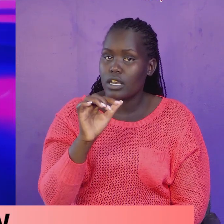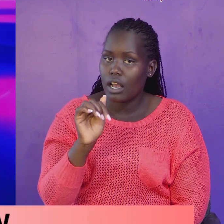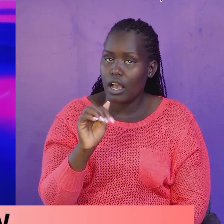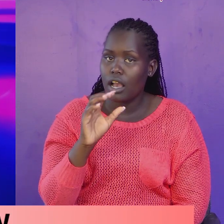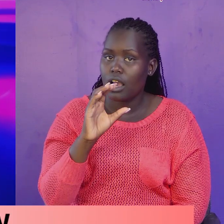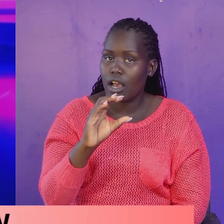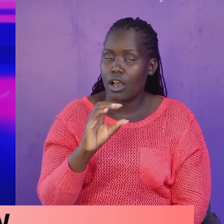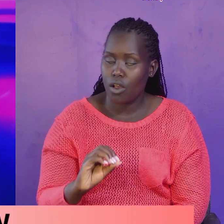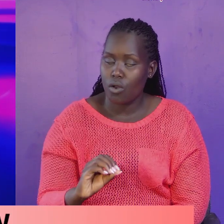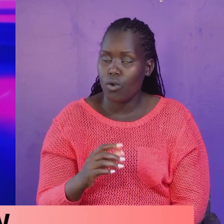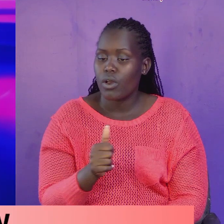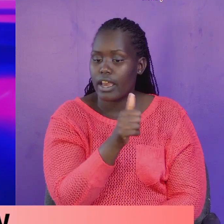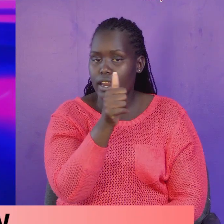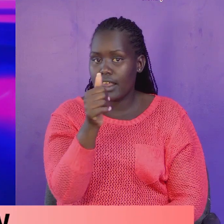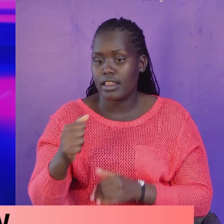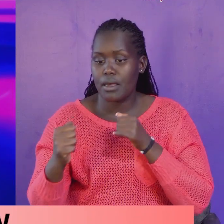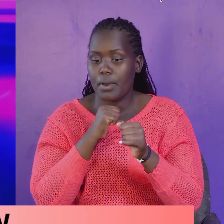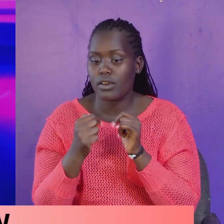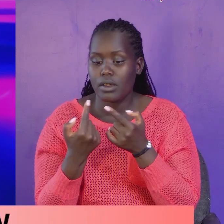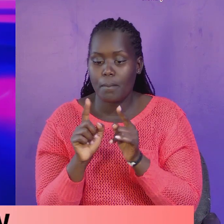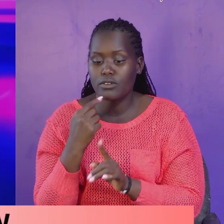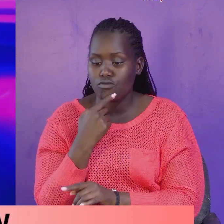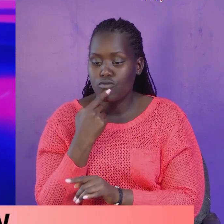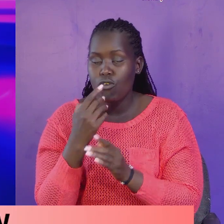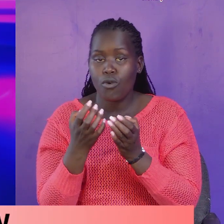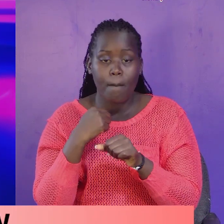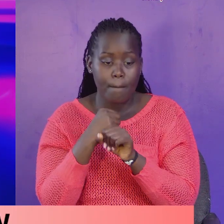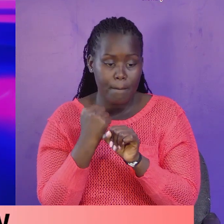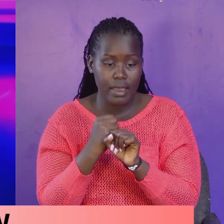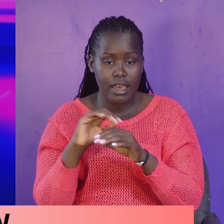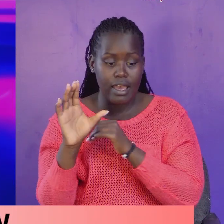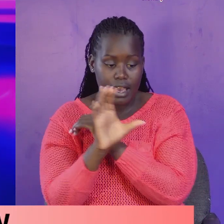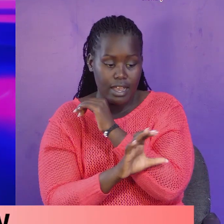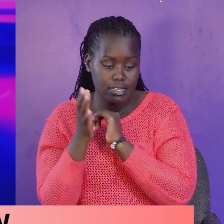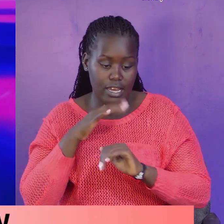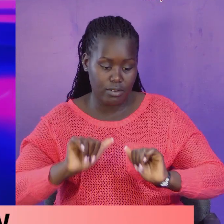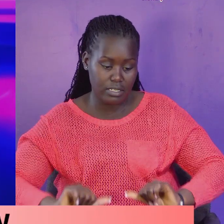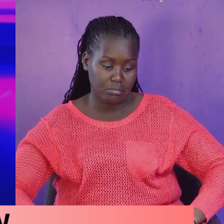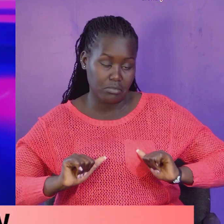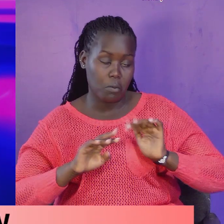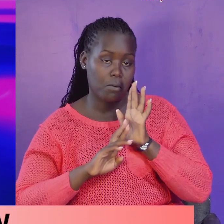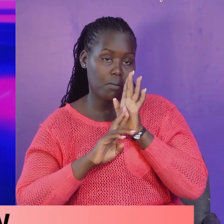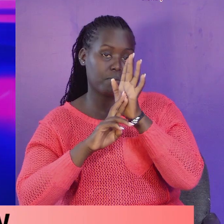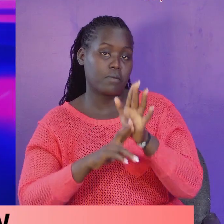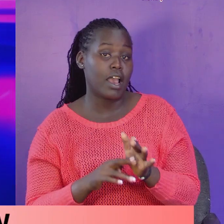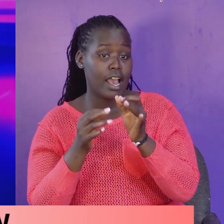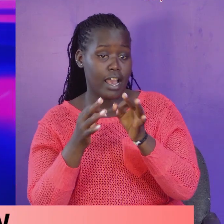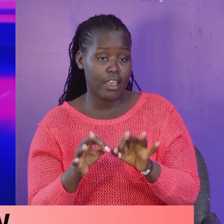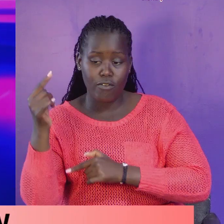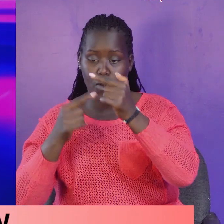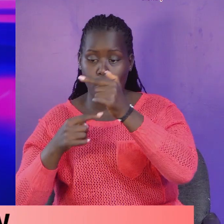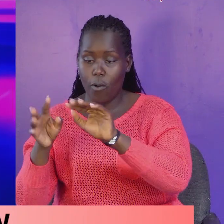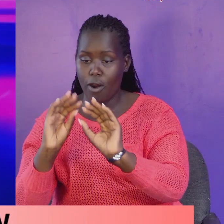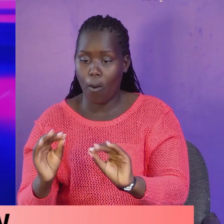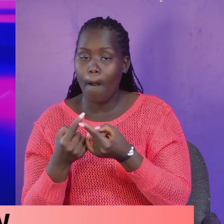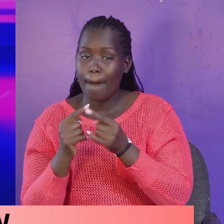But for those who made our country proud by just representing, even if they didn't win, we are